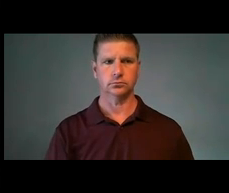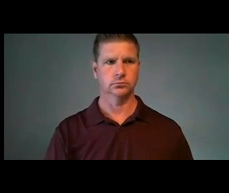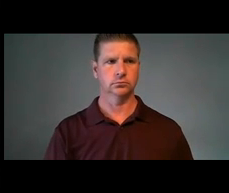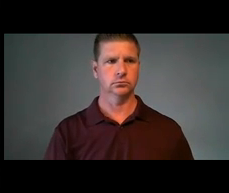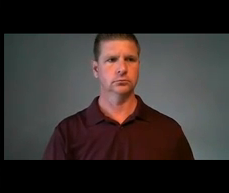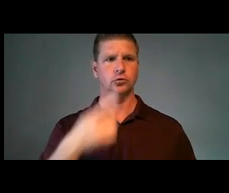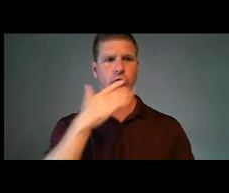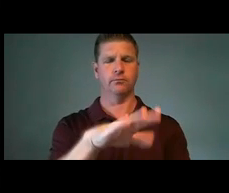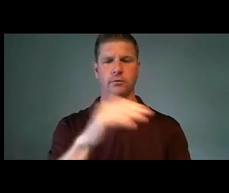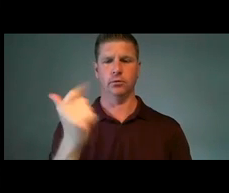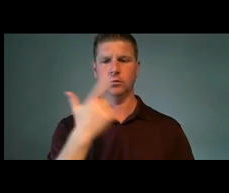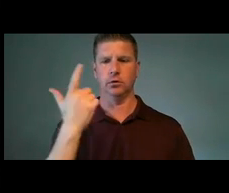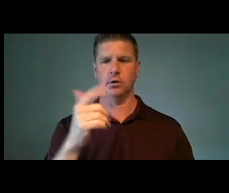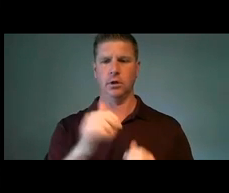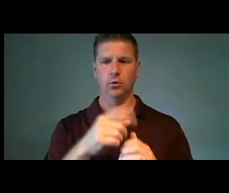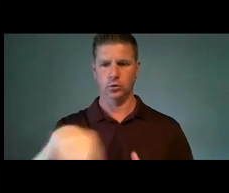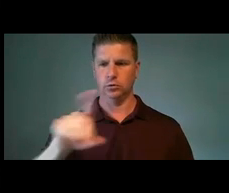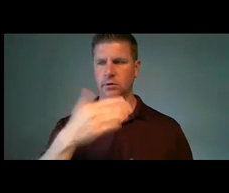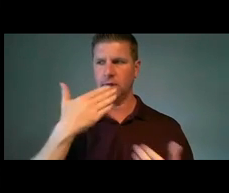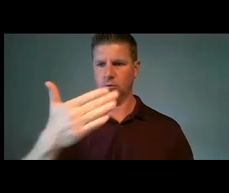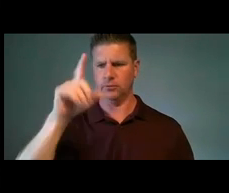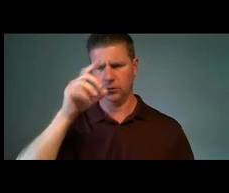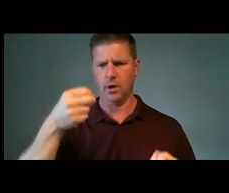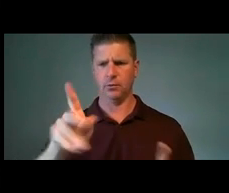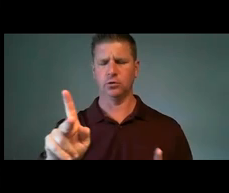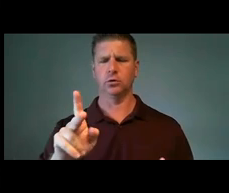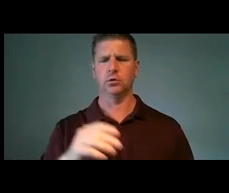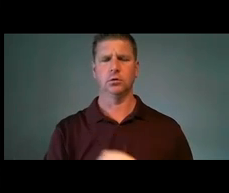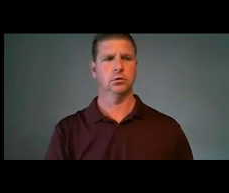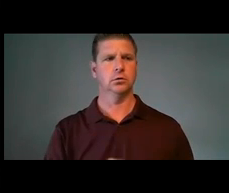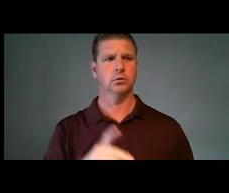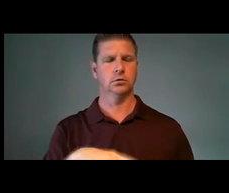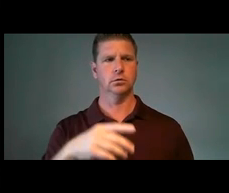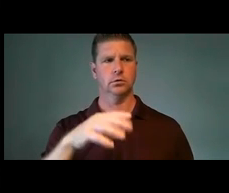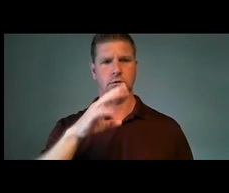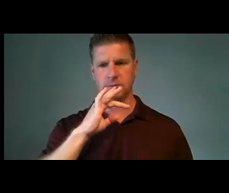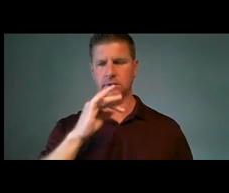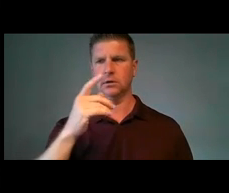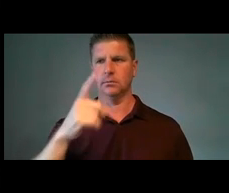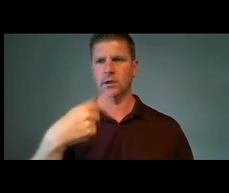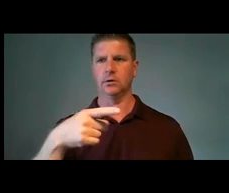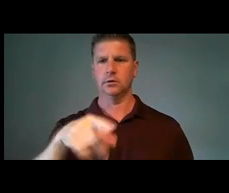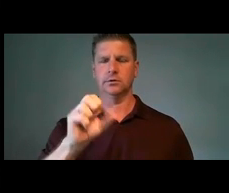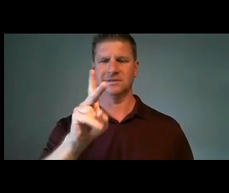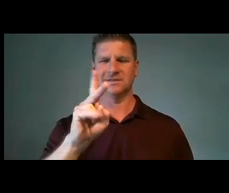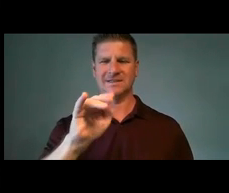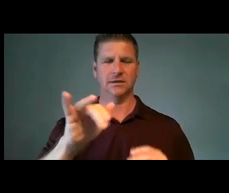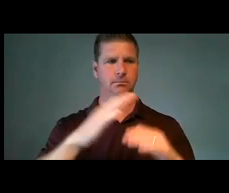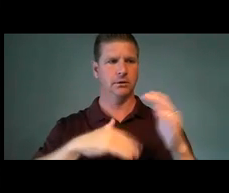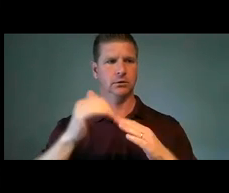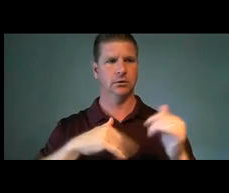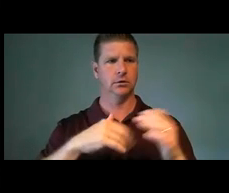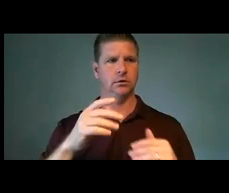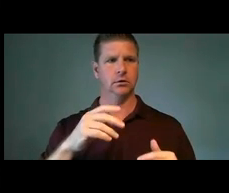Good afternoon, everyone. How are you all? Thank you so much for the opportunity to speak a piece on the skinny building proposal.